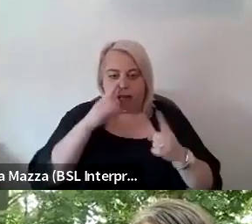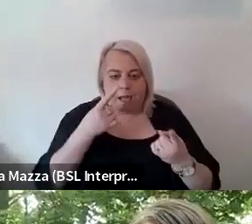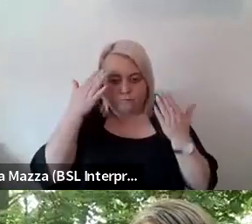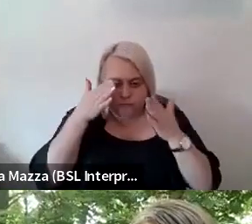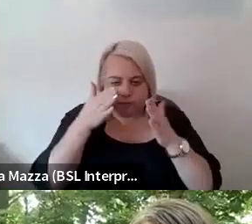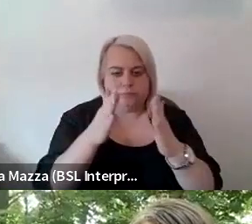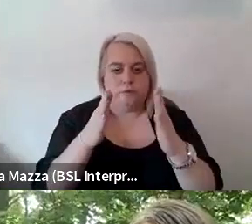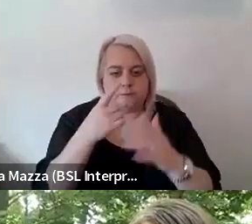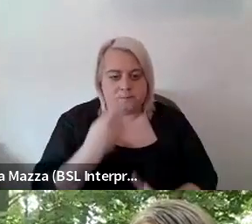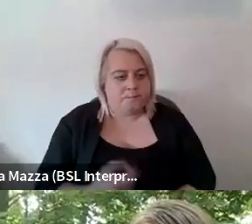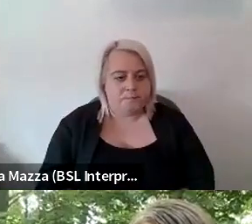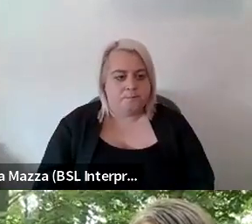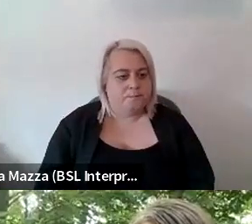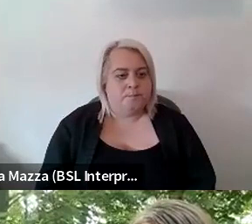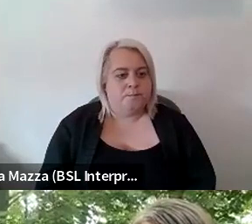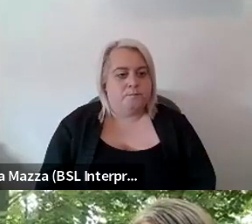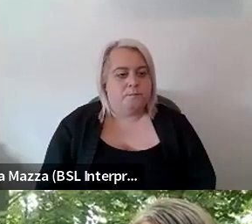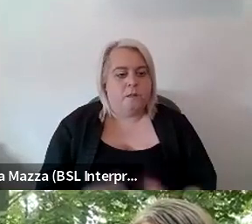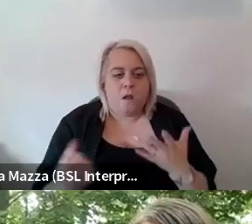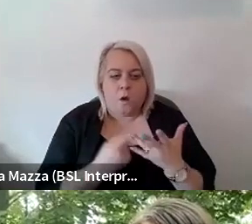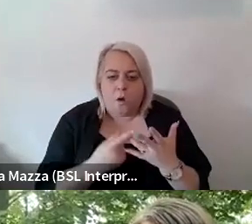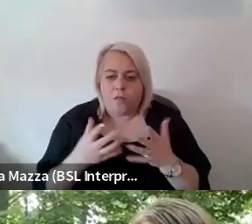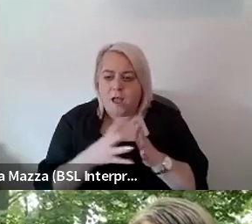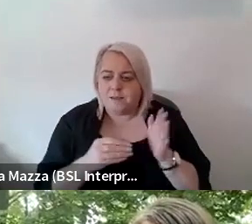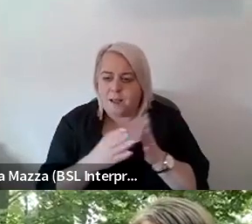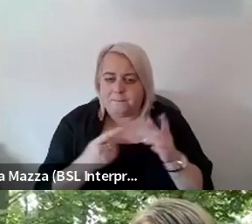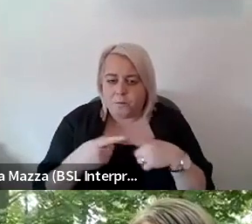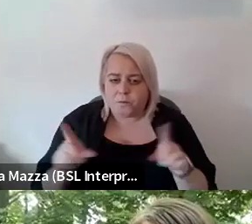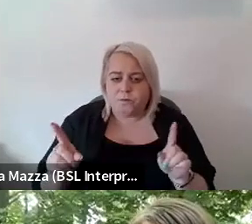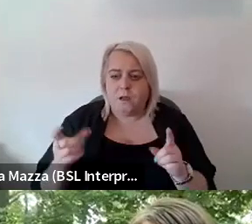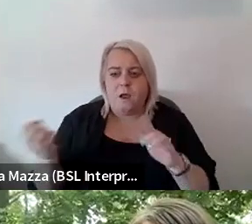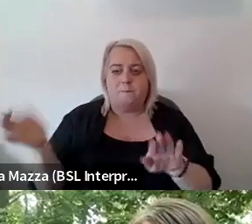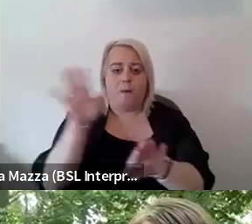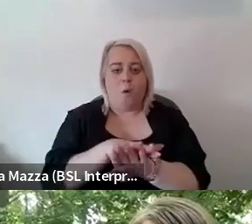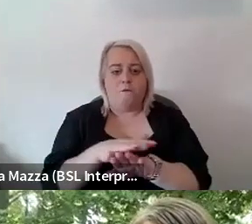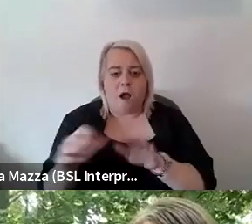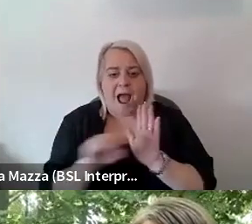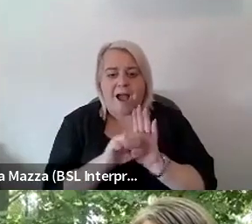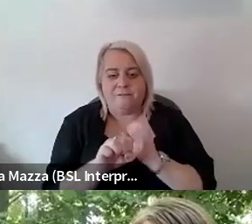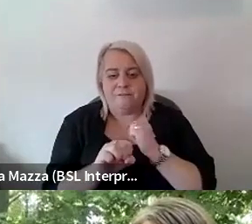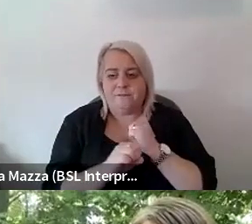Okay. Are there any other examples of that sort of thing? Like you said, popovers and things like that. Are